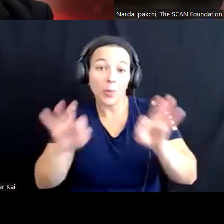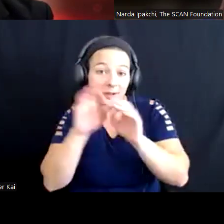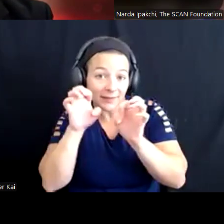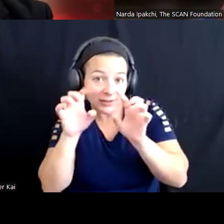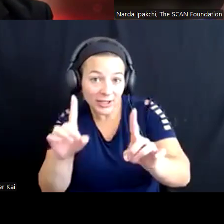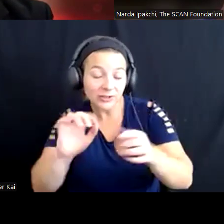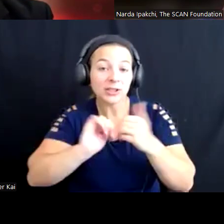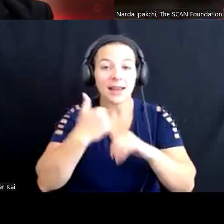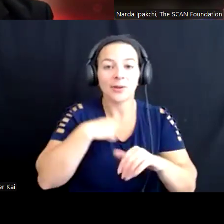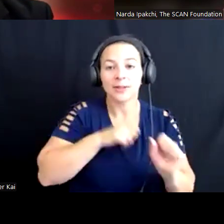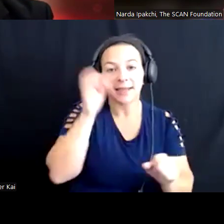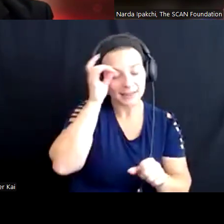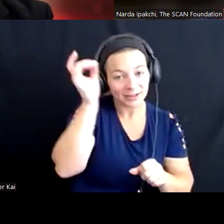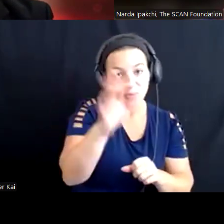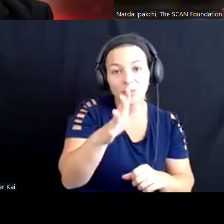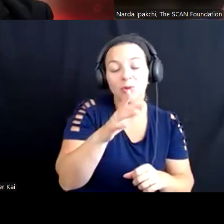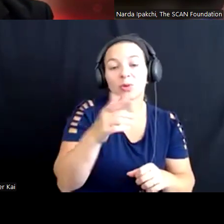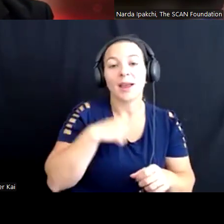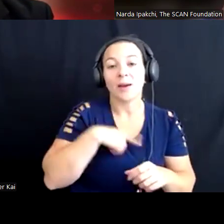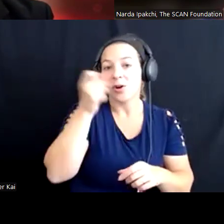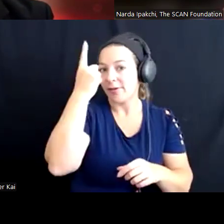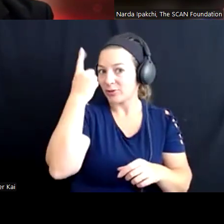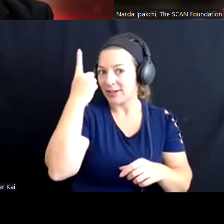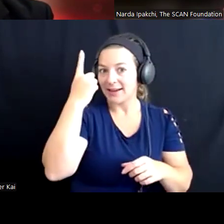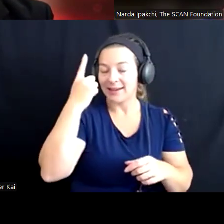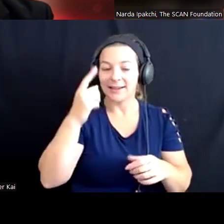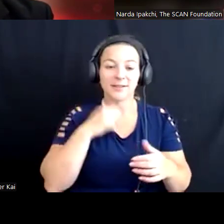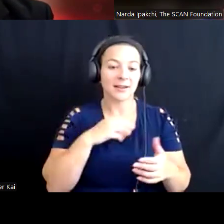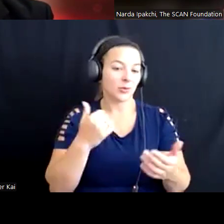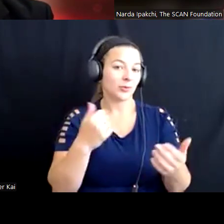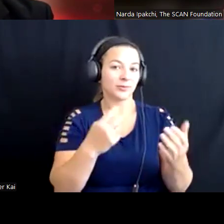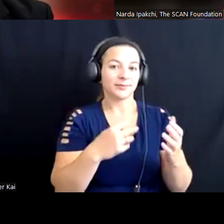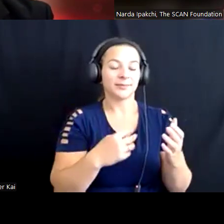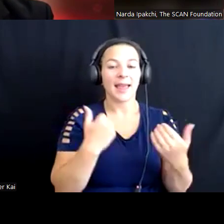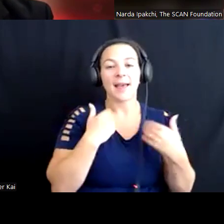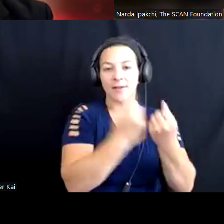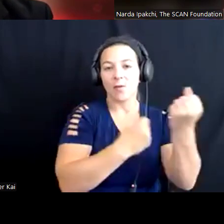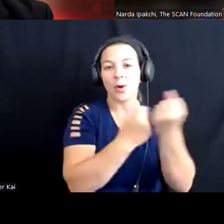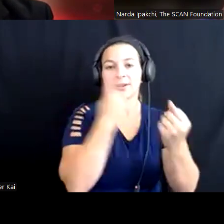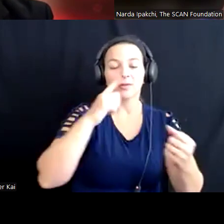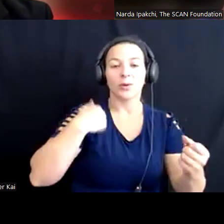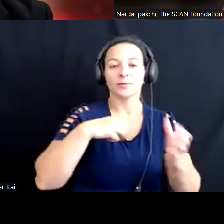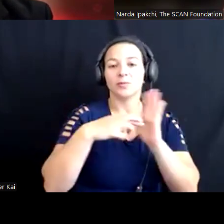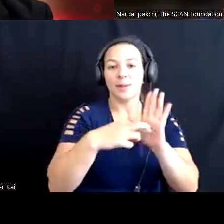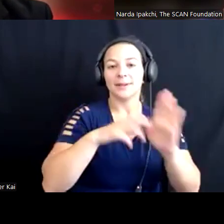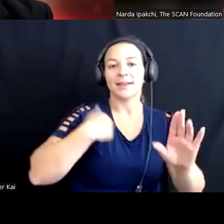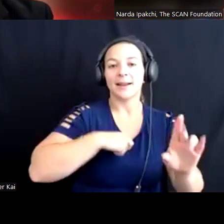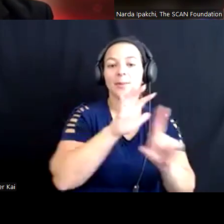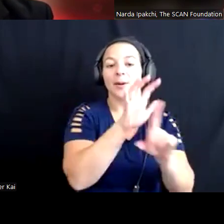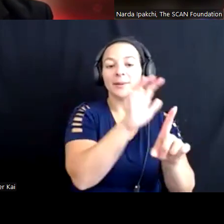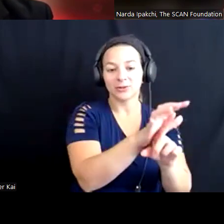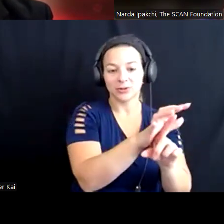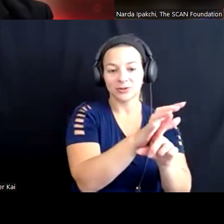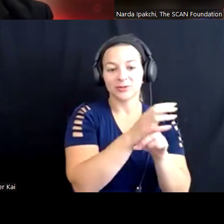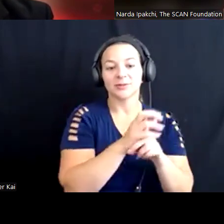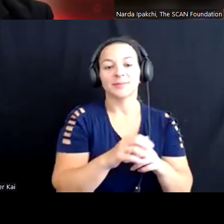to understand where we will have a voice representing our population, and even those younger, as I mentioned, as we touch those during our